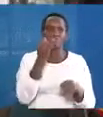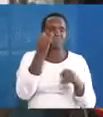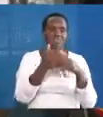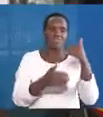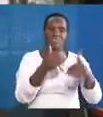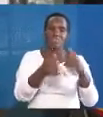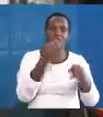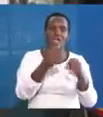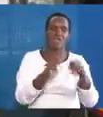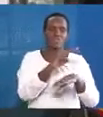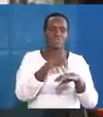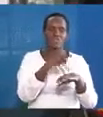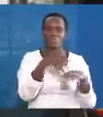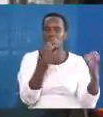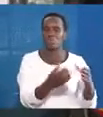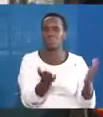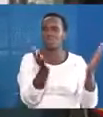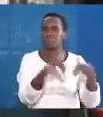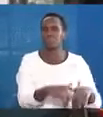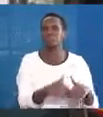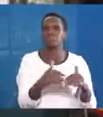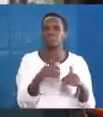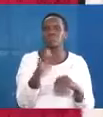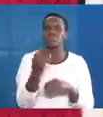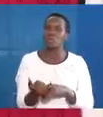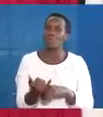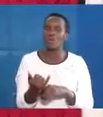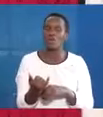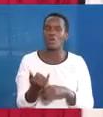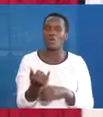Fellow Kenyans, as I said when I was delivering my State of the Nation address,